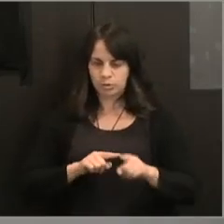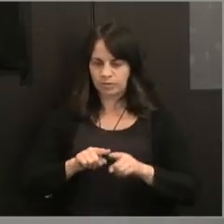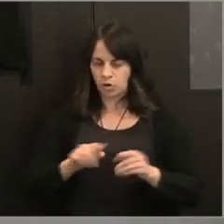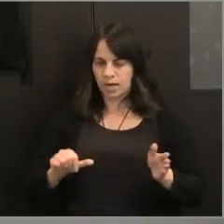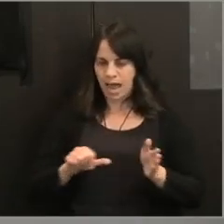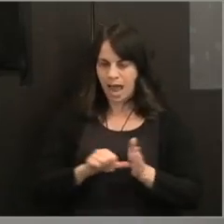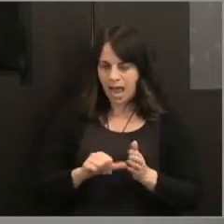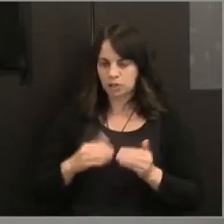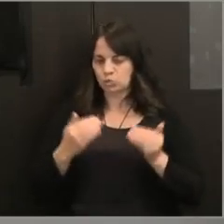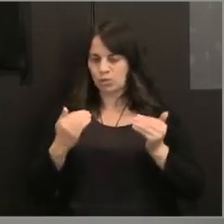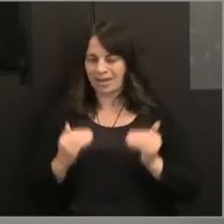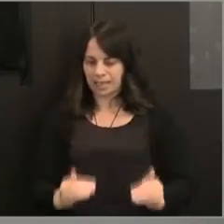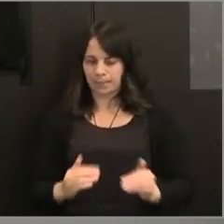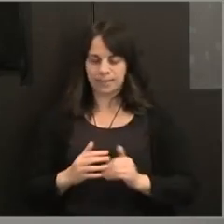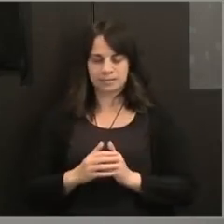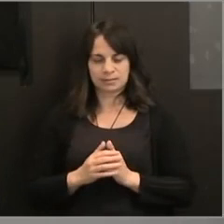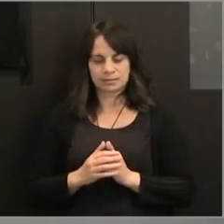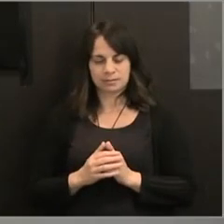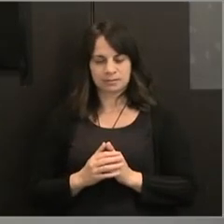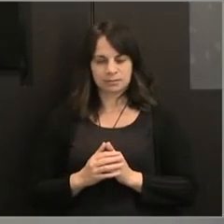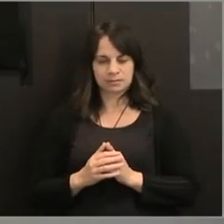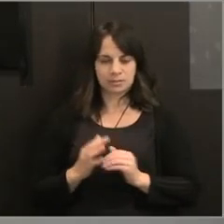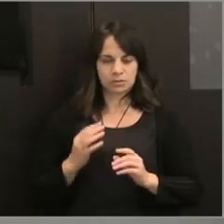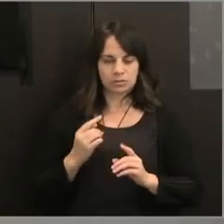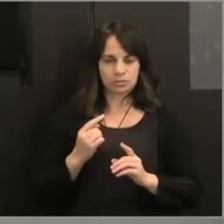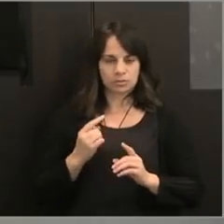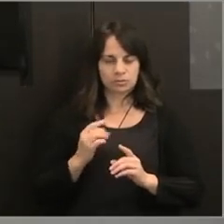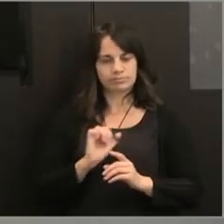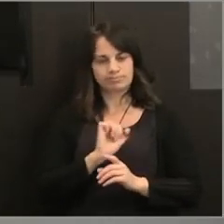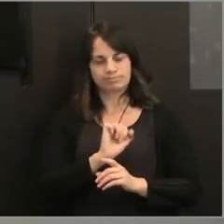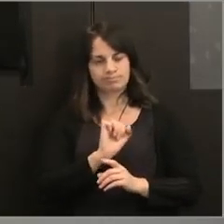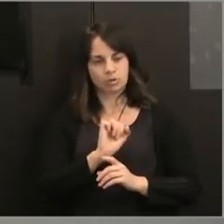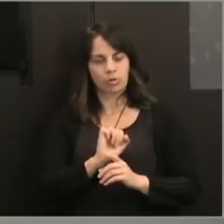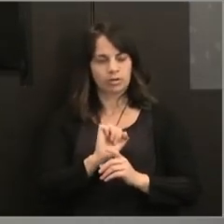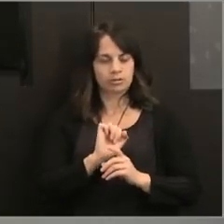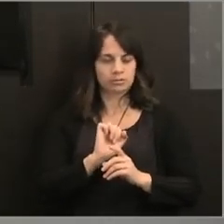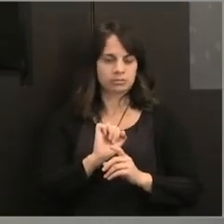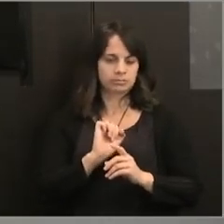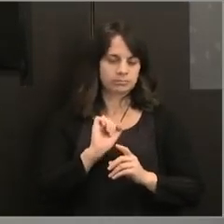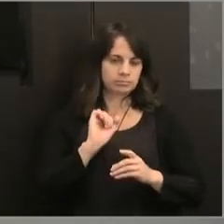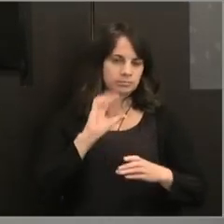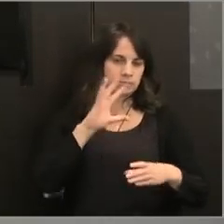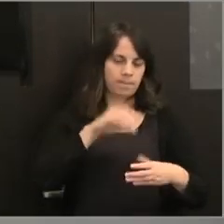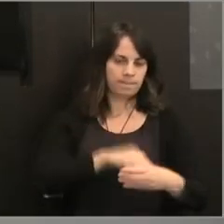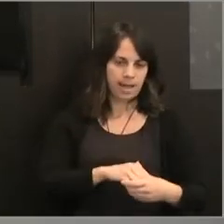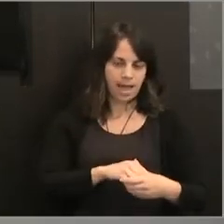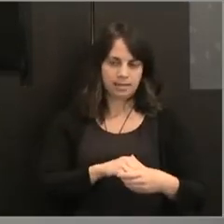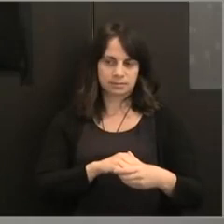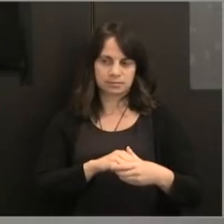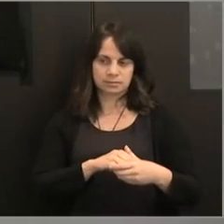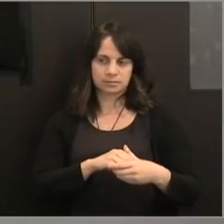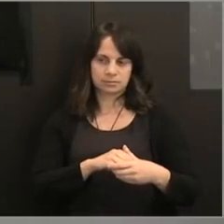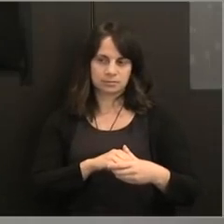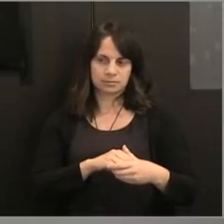the disclosures to yourself in the current project you're doing to events between perhaps 1989 and